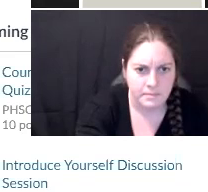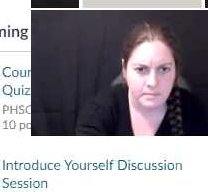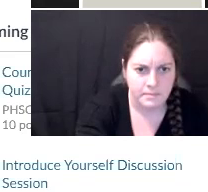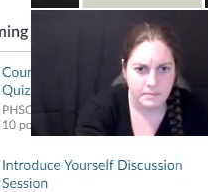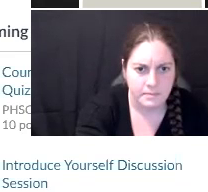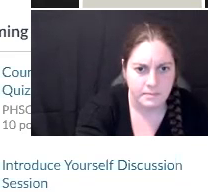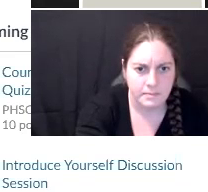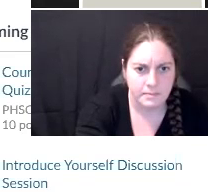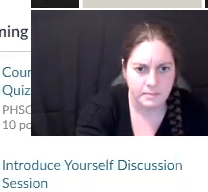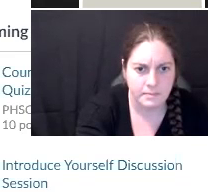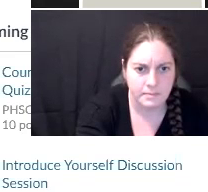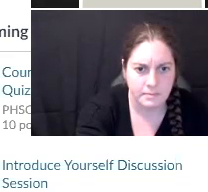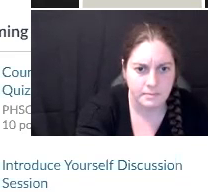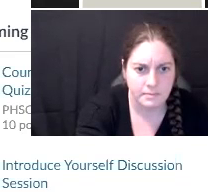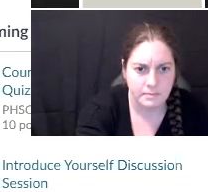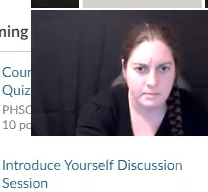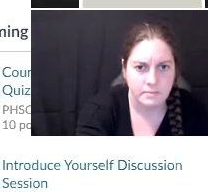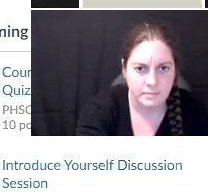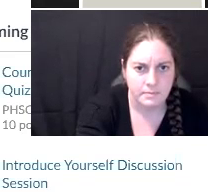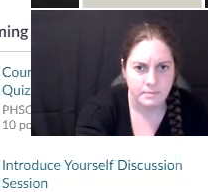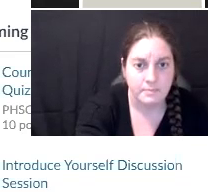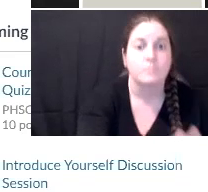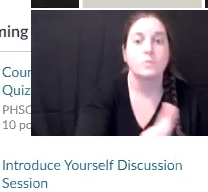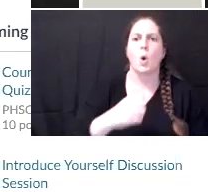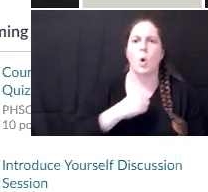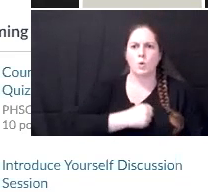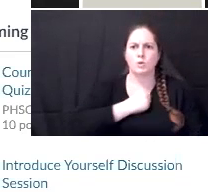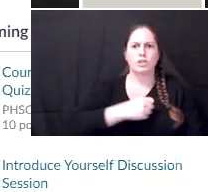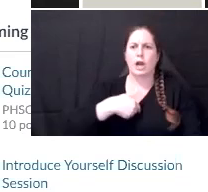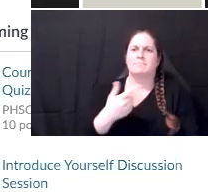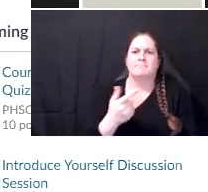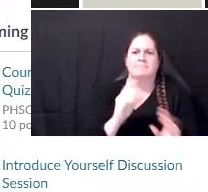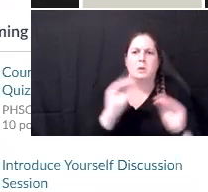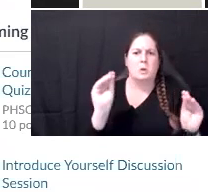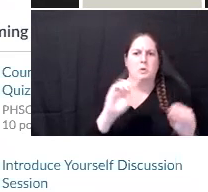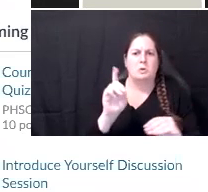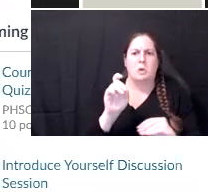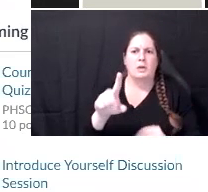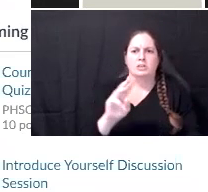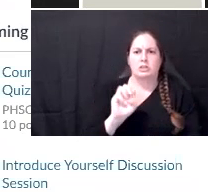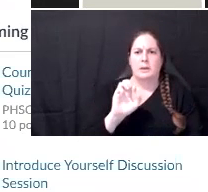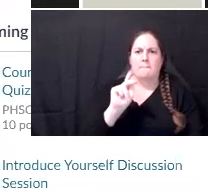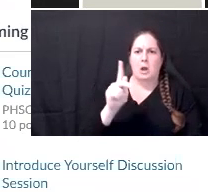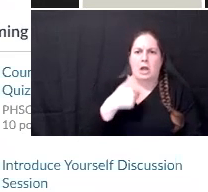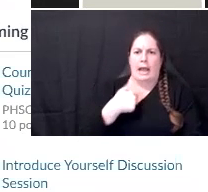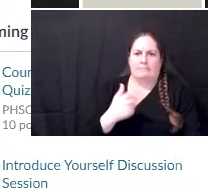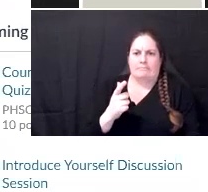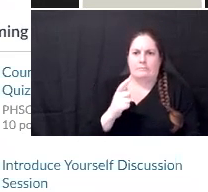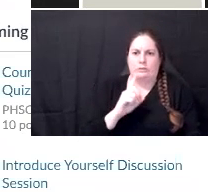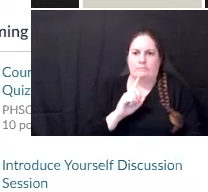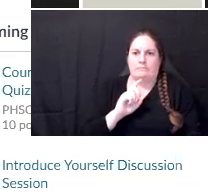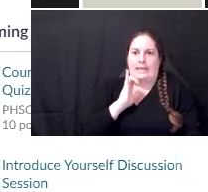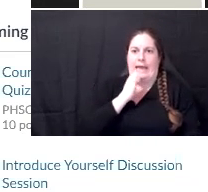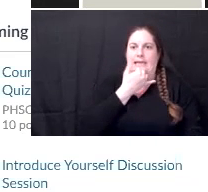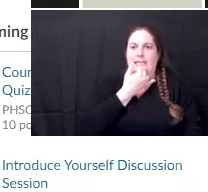hear a question. Oh, sorry about that. I didn't have a question. Okay, I just wanted to make sure that your